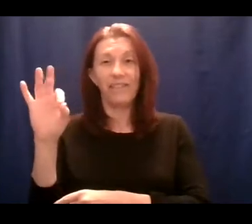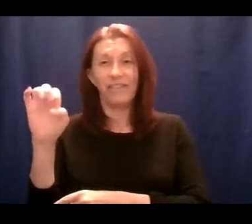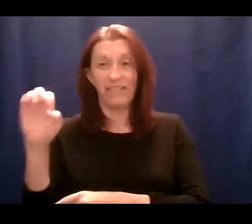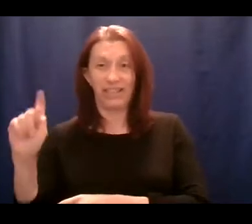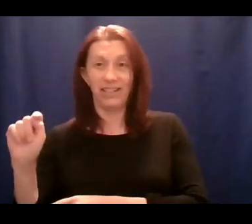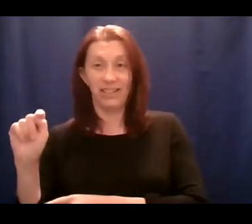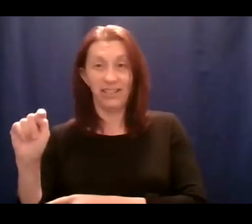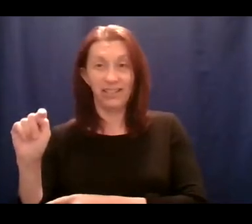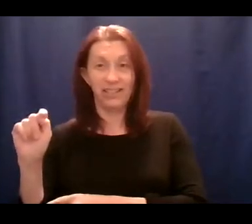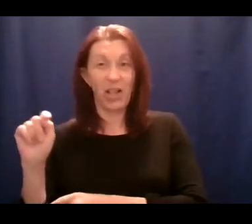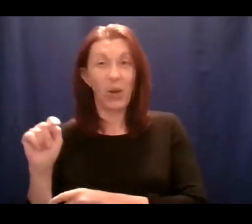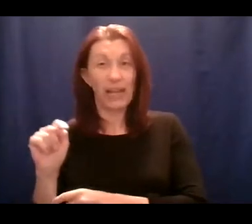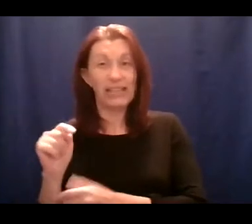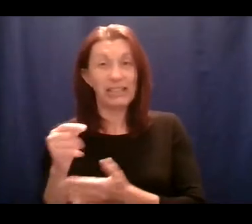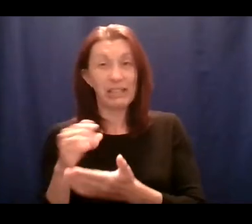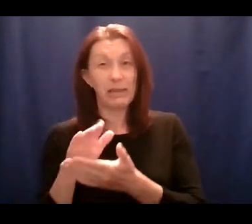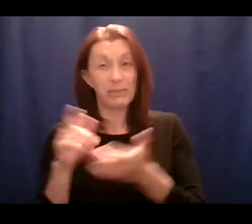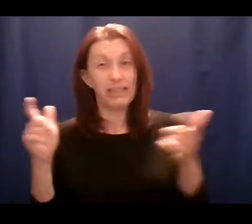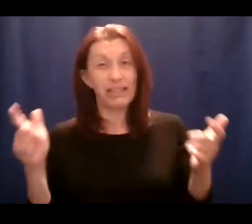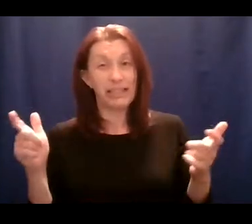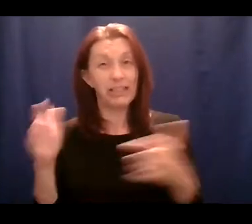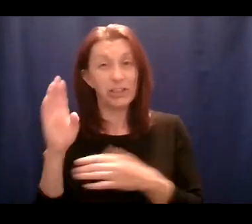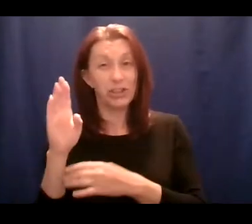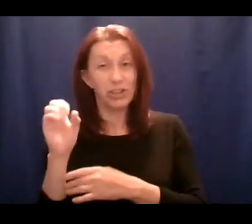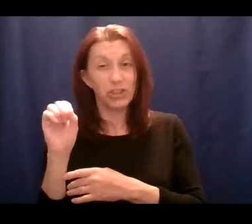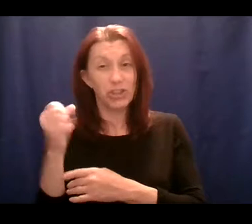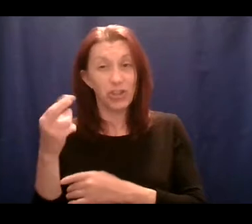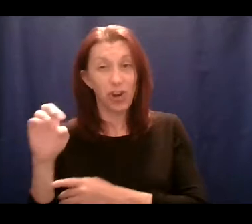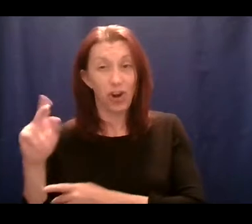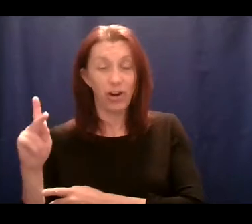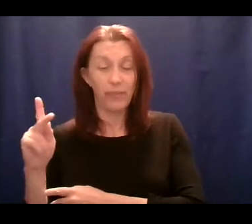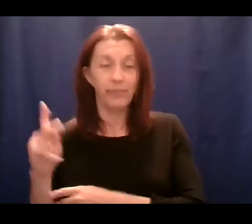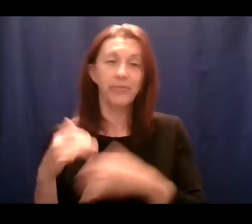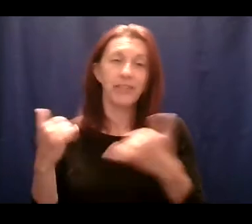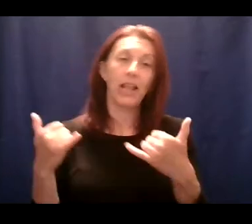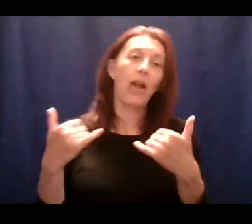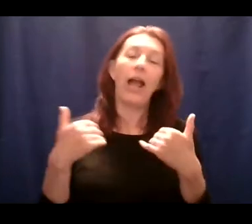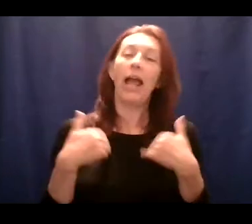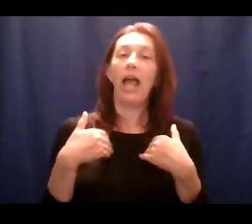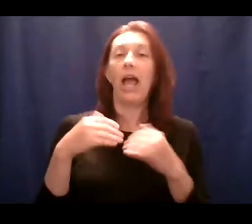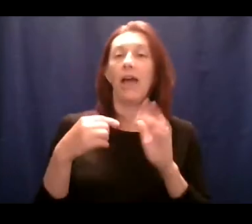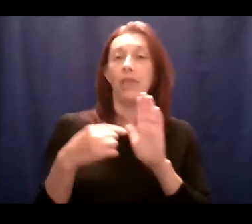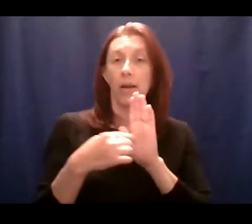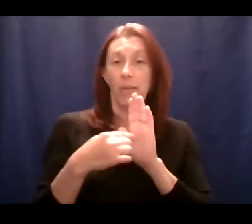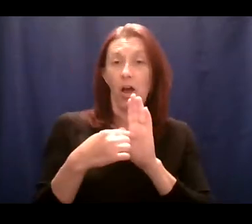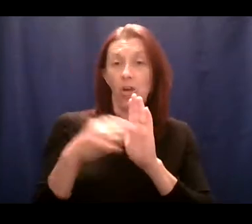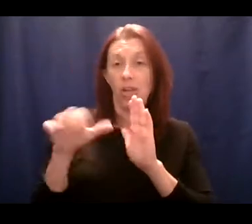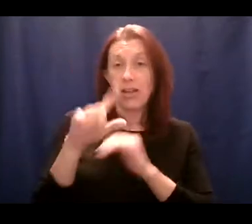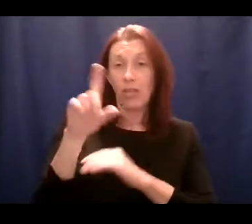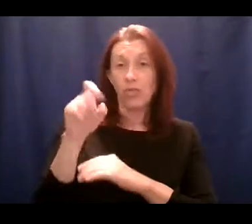bit different than the zebra shark. Let's take a closer look. I do have a model. Another great question that had come in was, do we